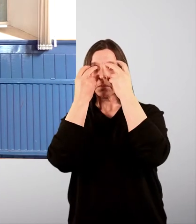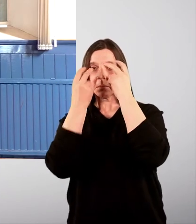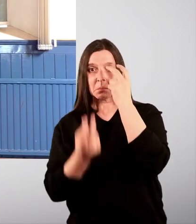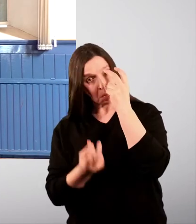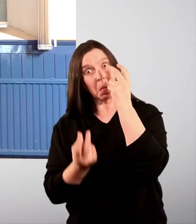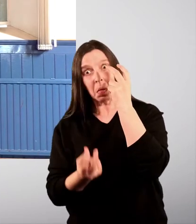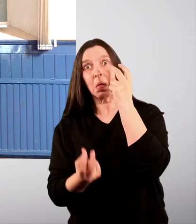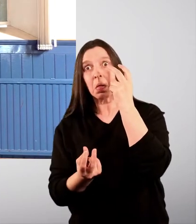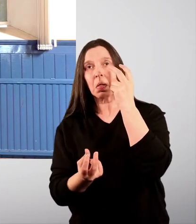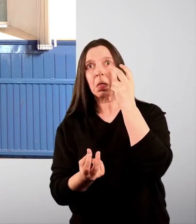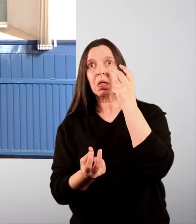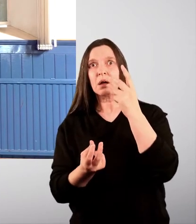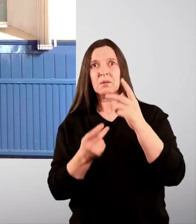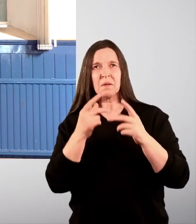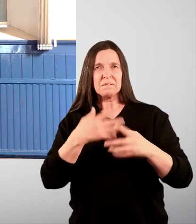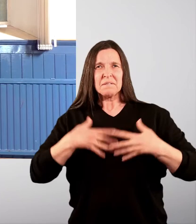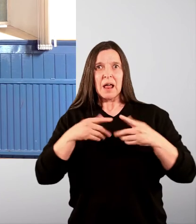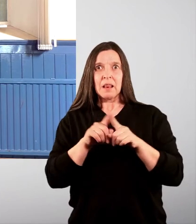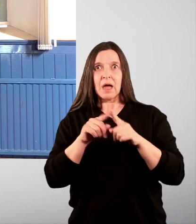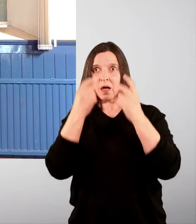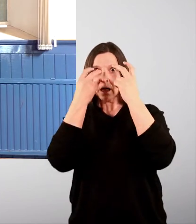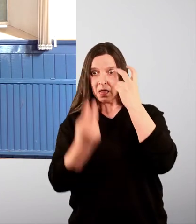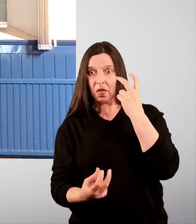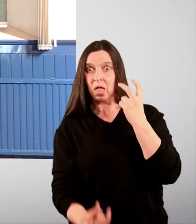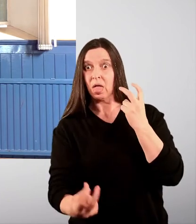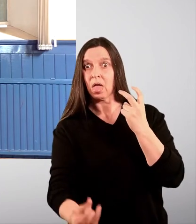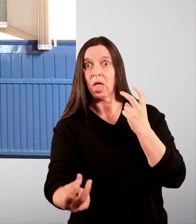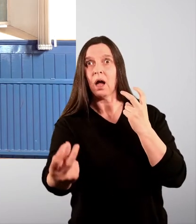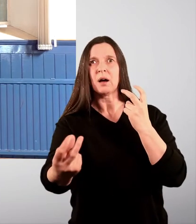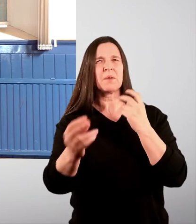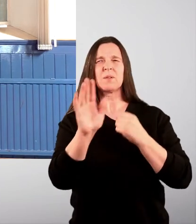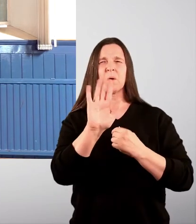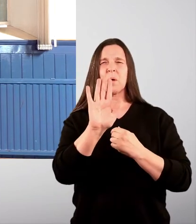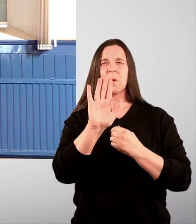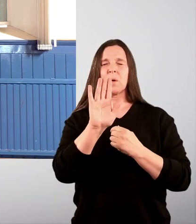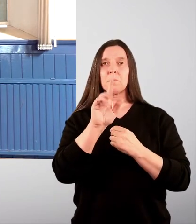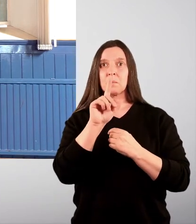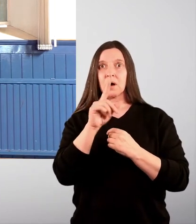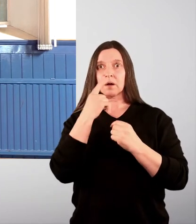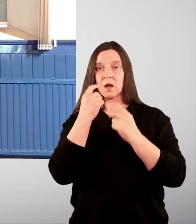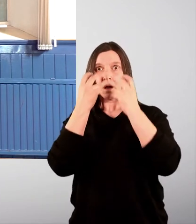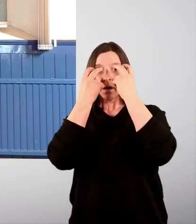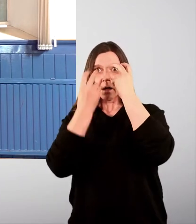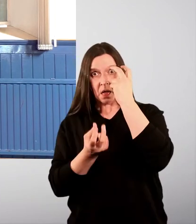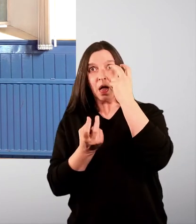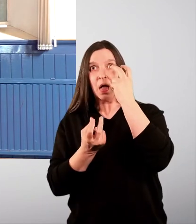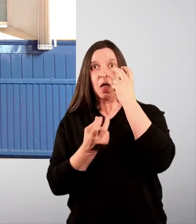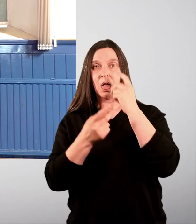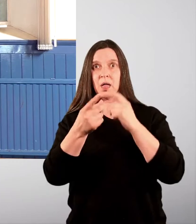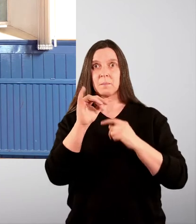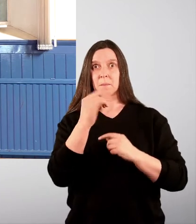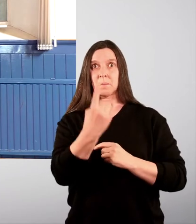is on drugs, if he's quite high in certain types of drugs. Sometimes that brain signal doesn't go to his brain. He doesn't realize